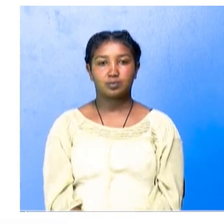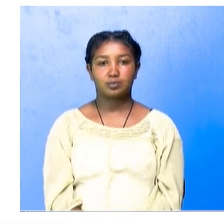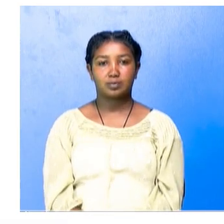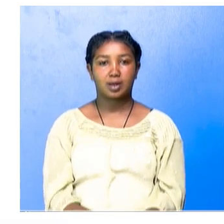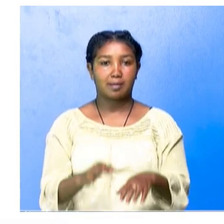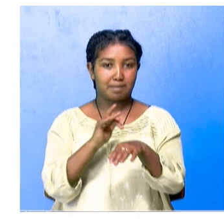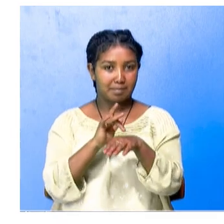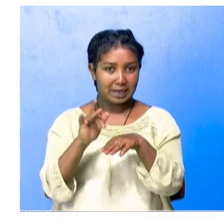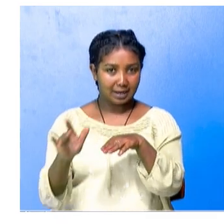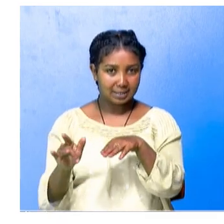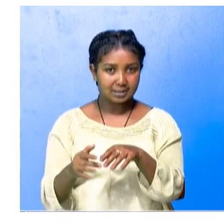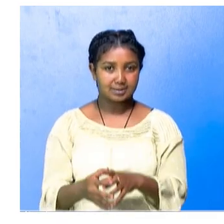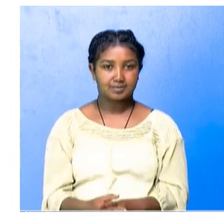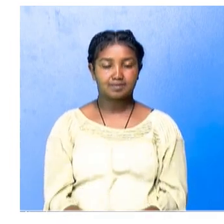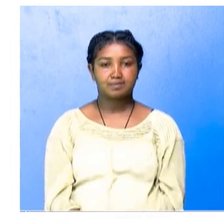blank